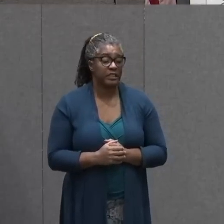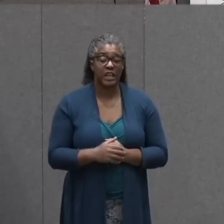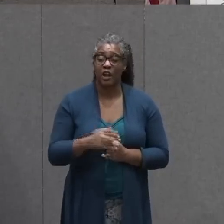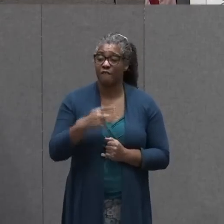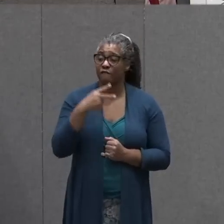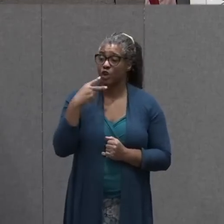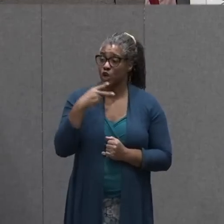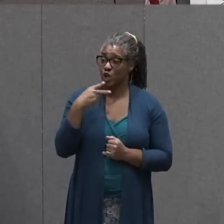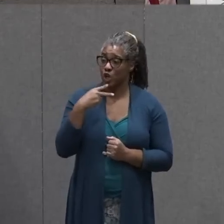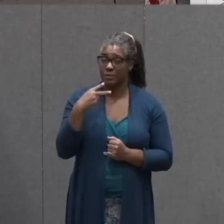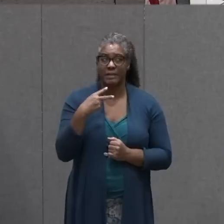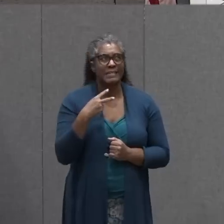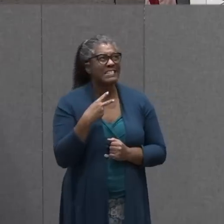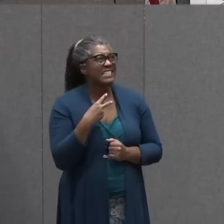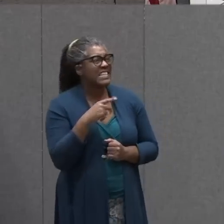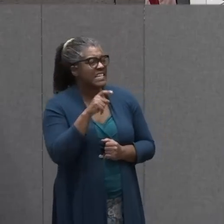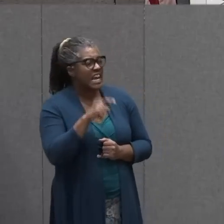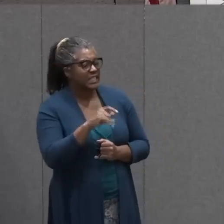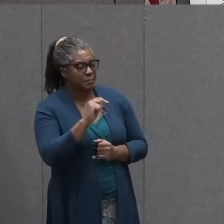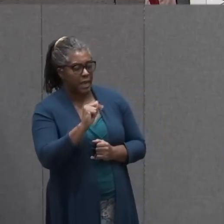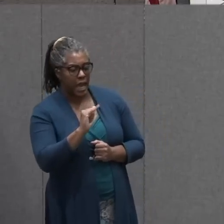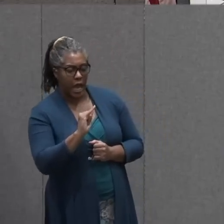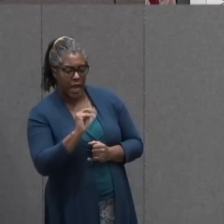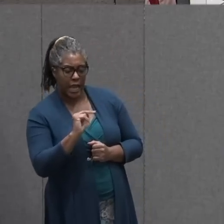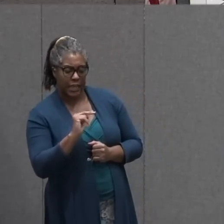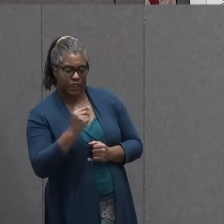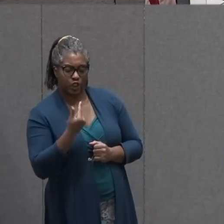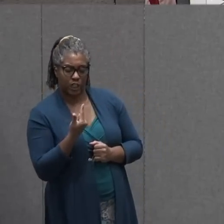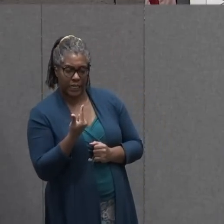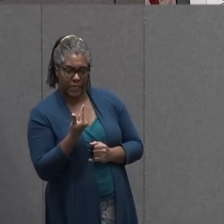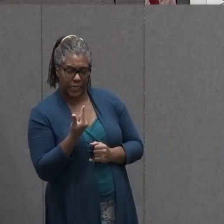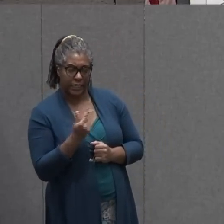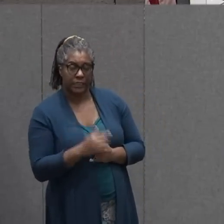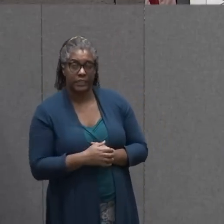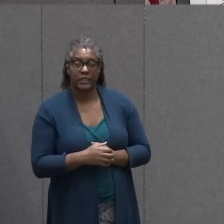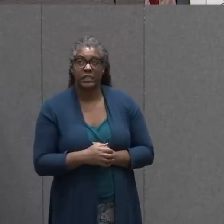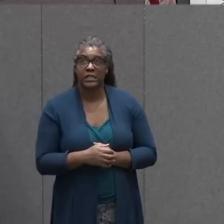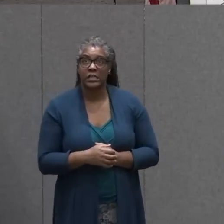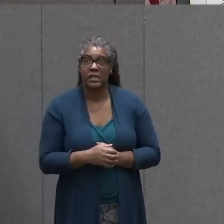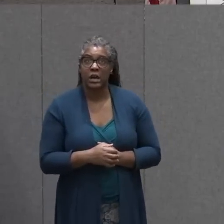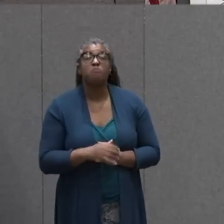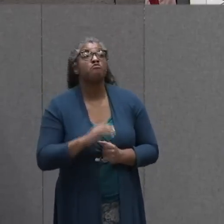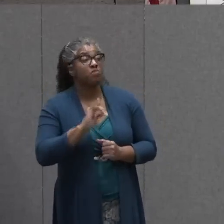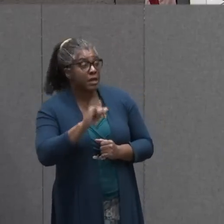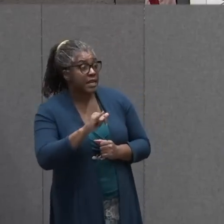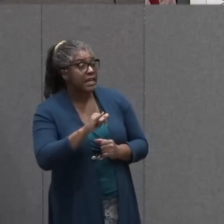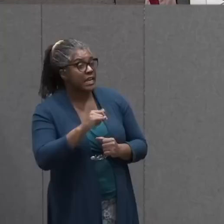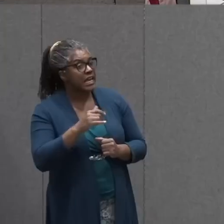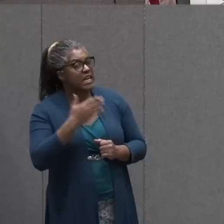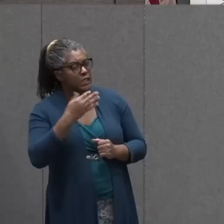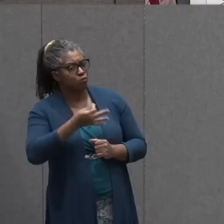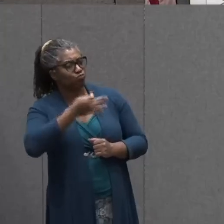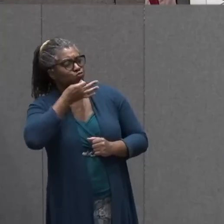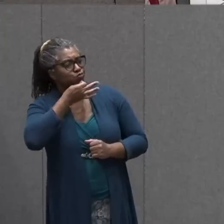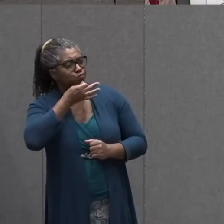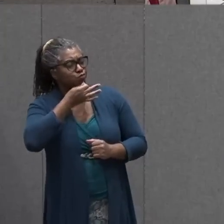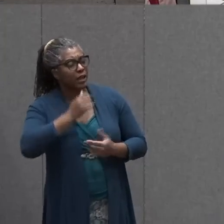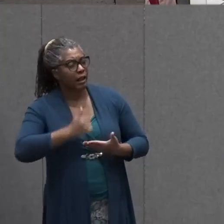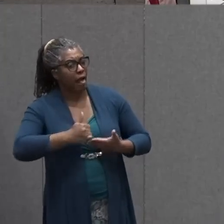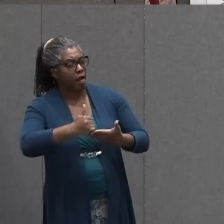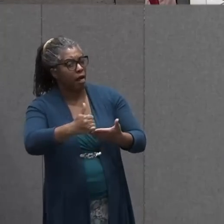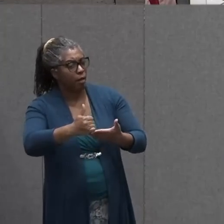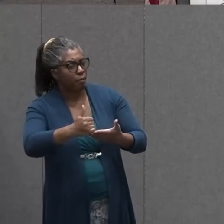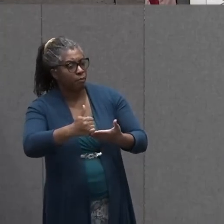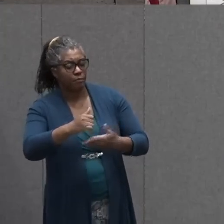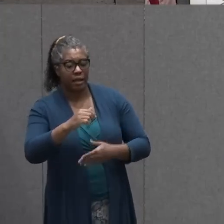Right. Verb. He is always good at helping. Ooh, helping. Let's write He's a that great one. helper, so can we just say